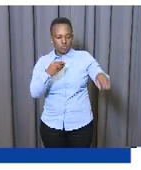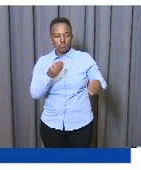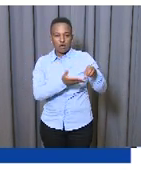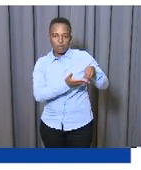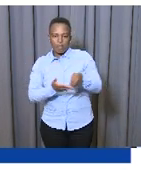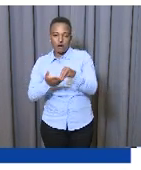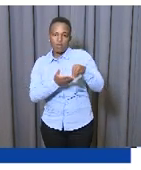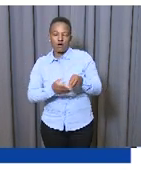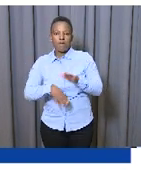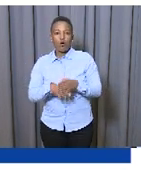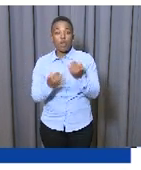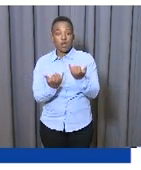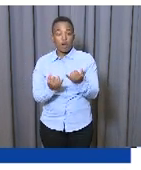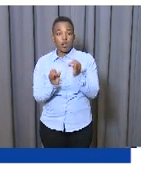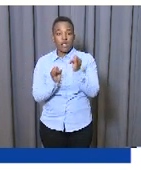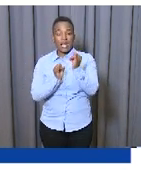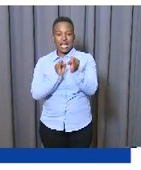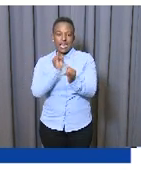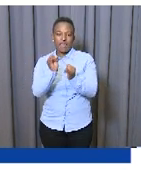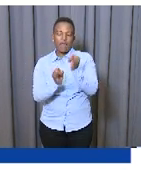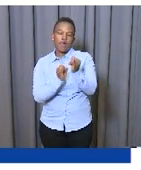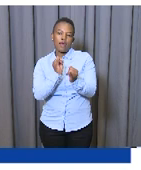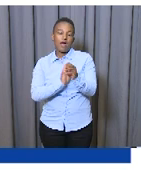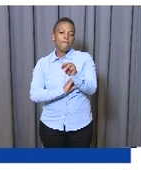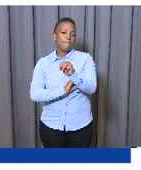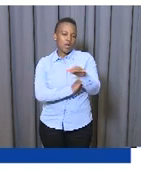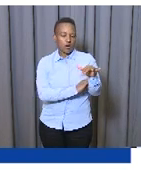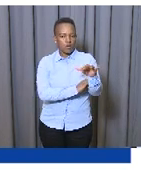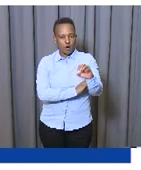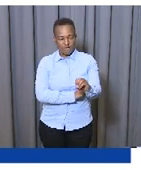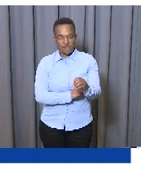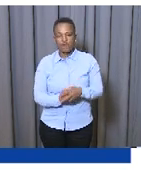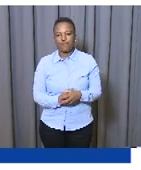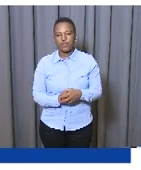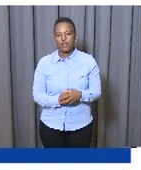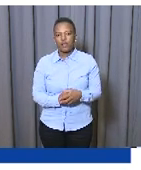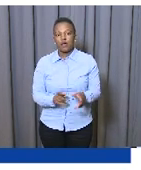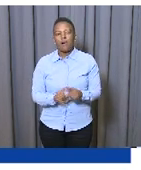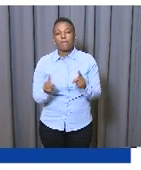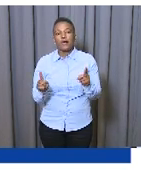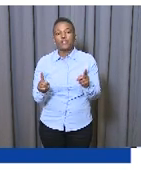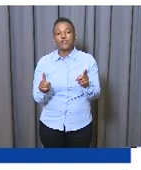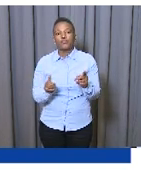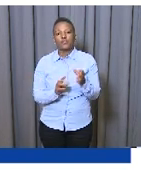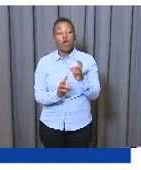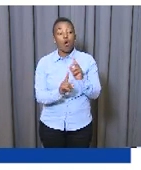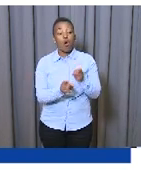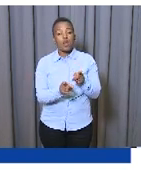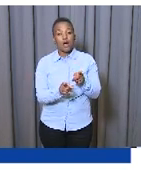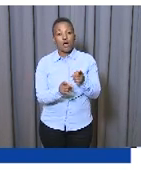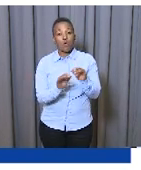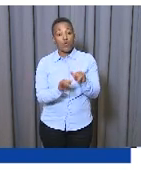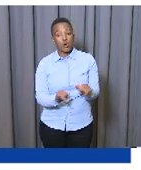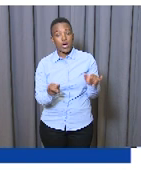we now have 11 million units of PPE, but we still have the order that is there. So we are